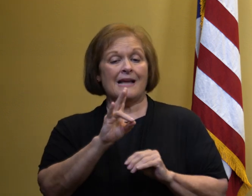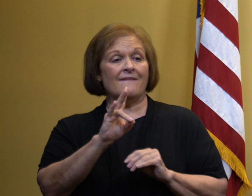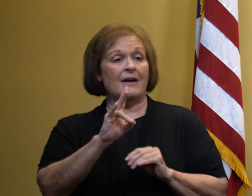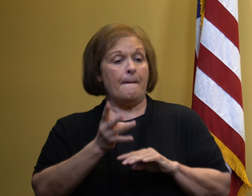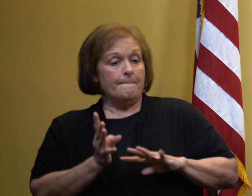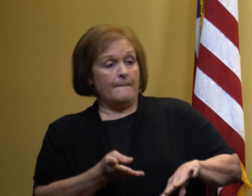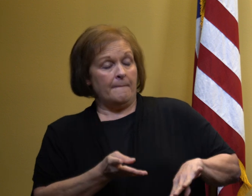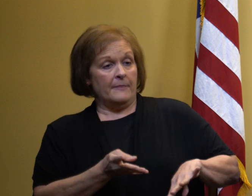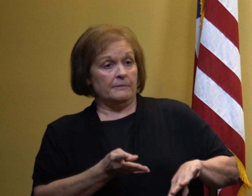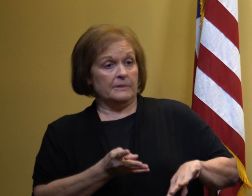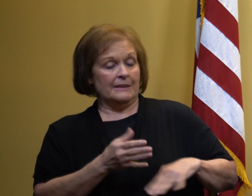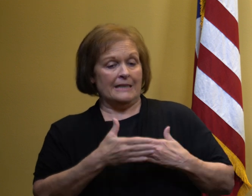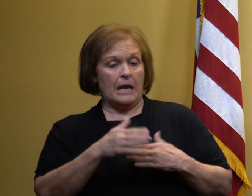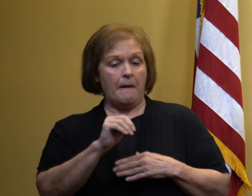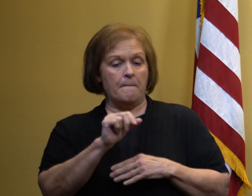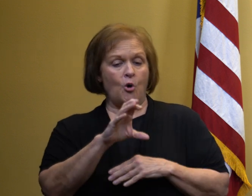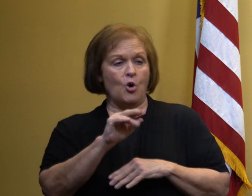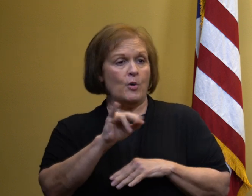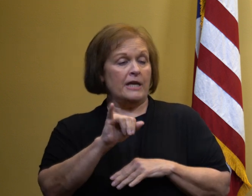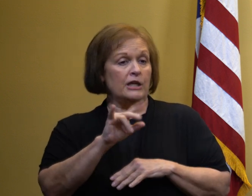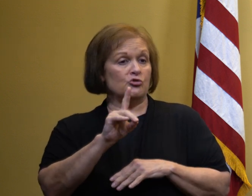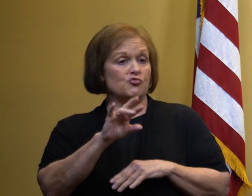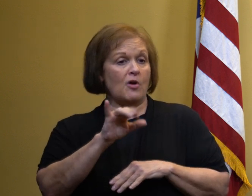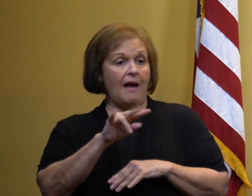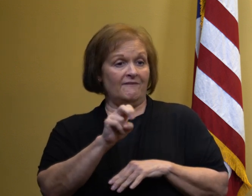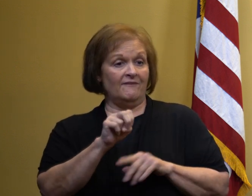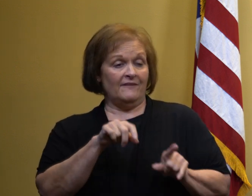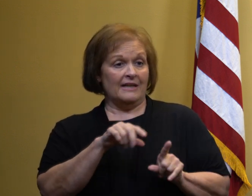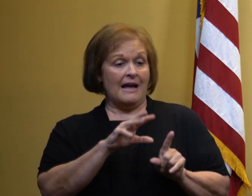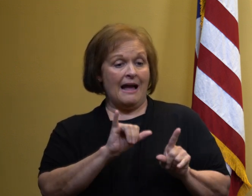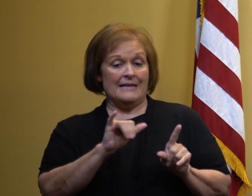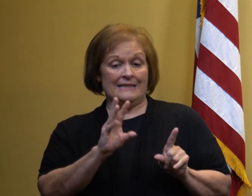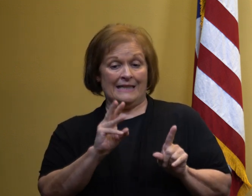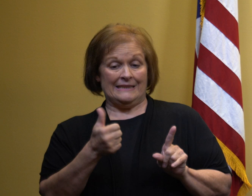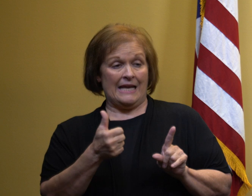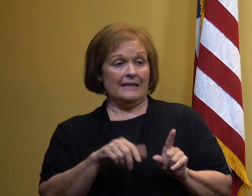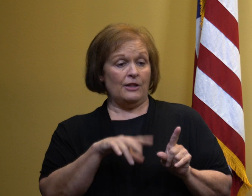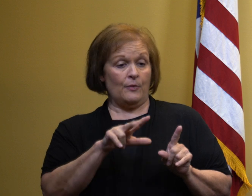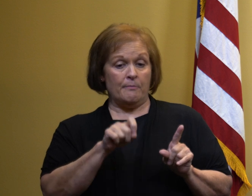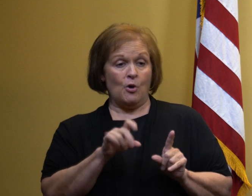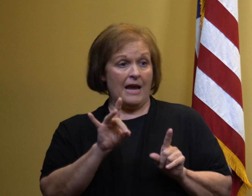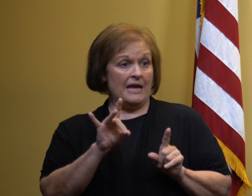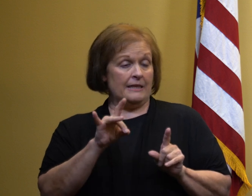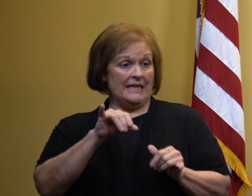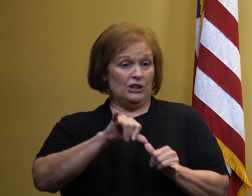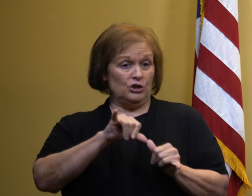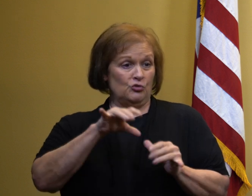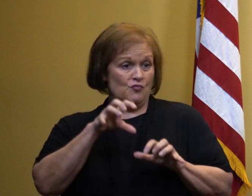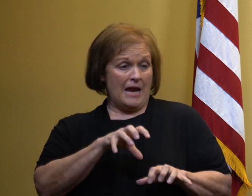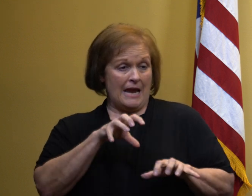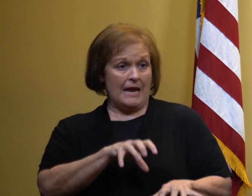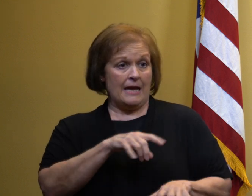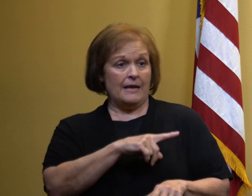near Marconi Drive at I-10, at I-610. 3.84 inches of rain